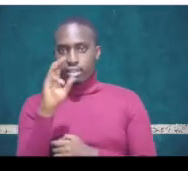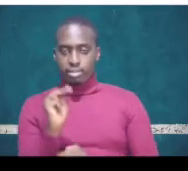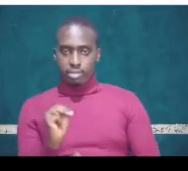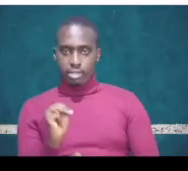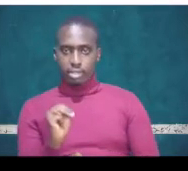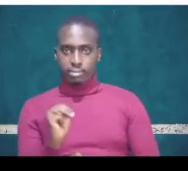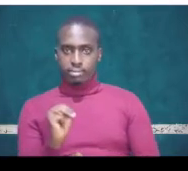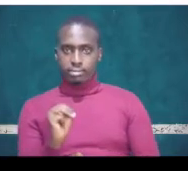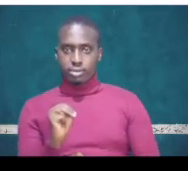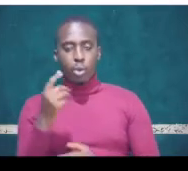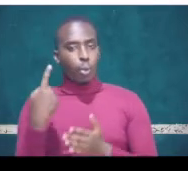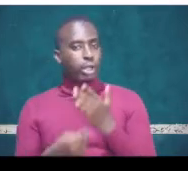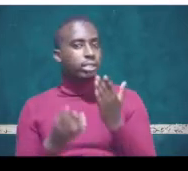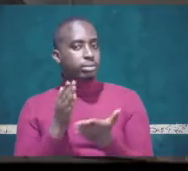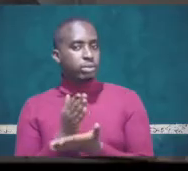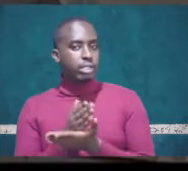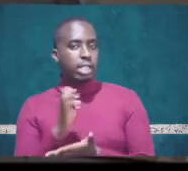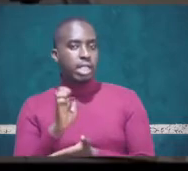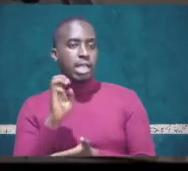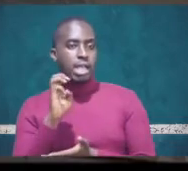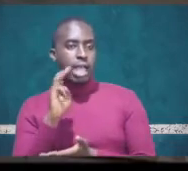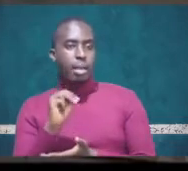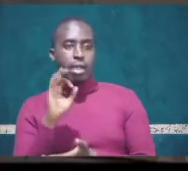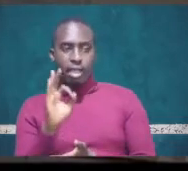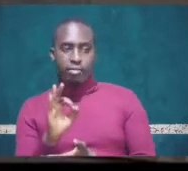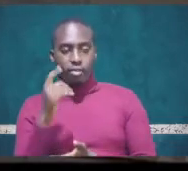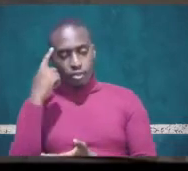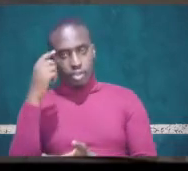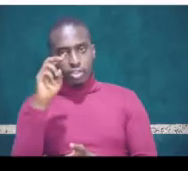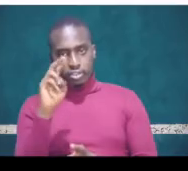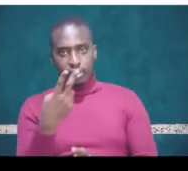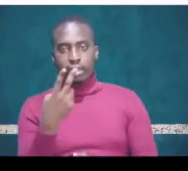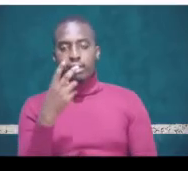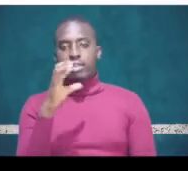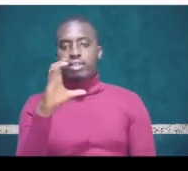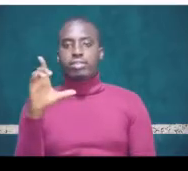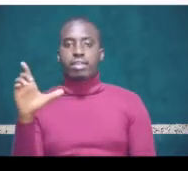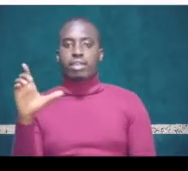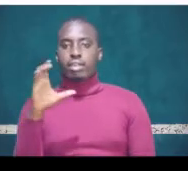63 centimeters, what is the electromotive force of the second cell?